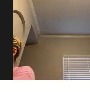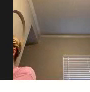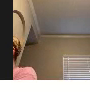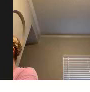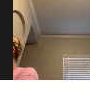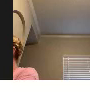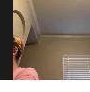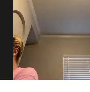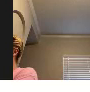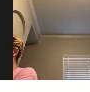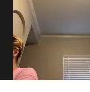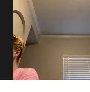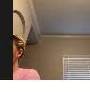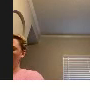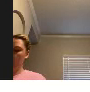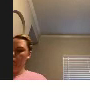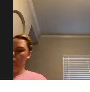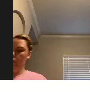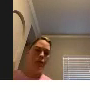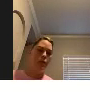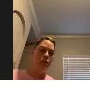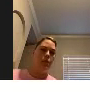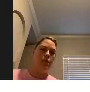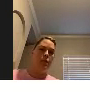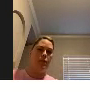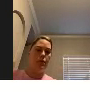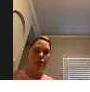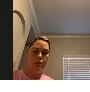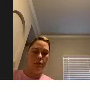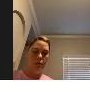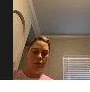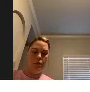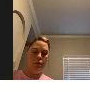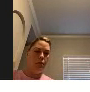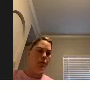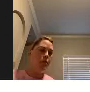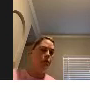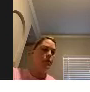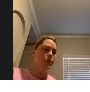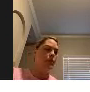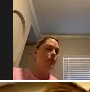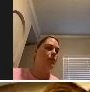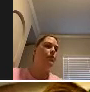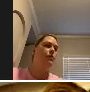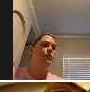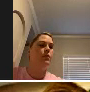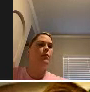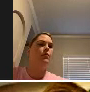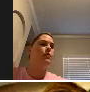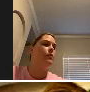and He just messaged me. He said he can see you. oh, he can't see me? Yeah, he Okay.